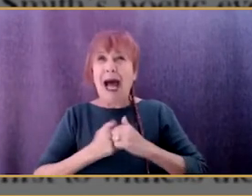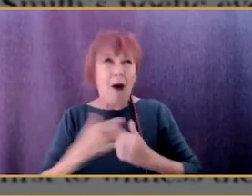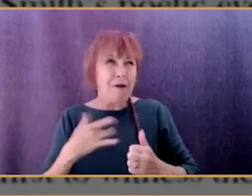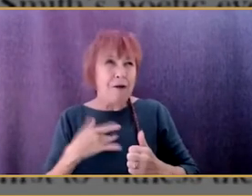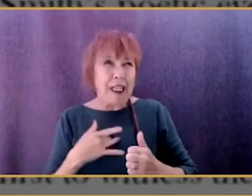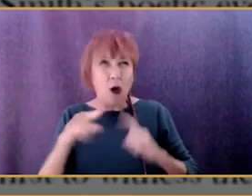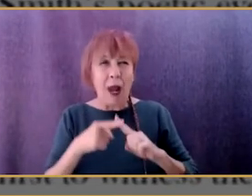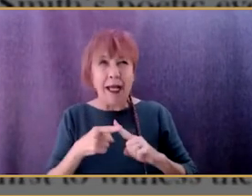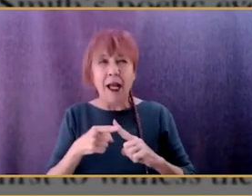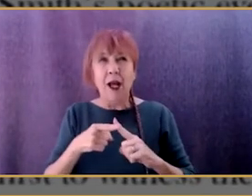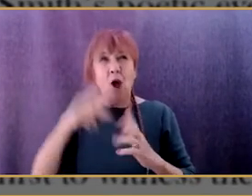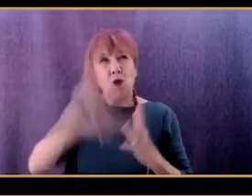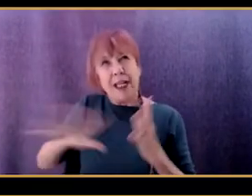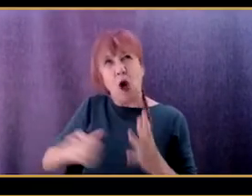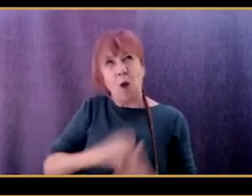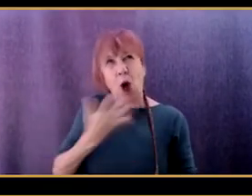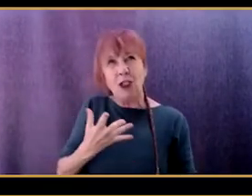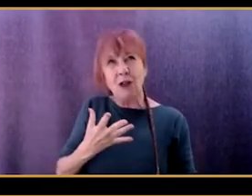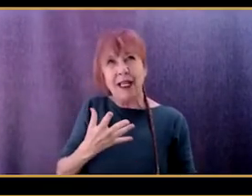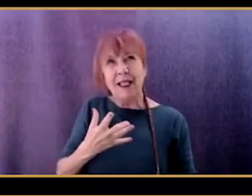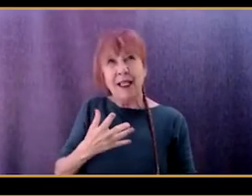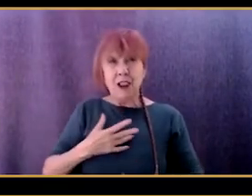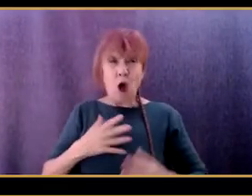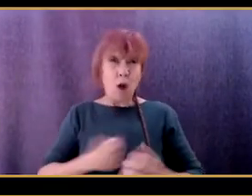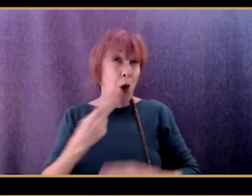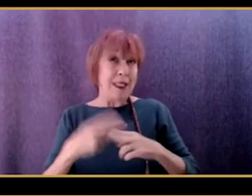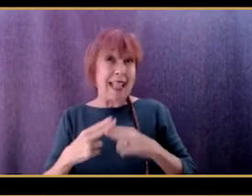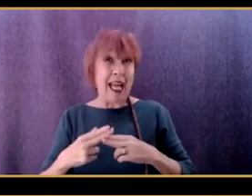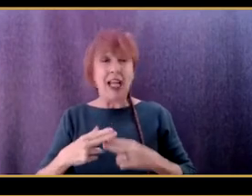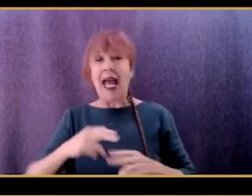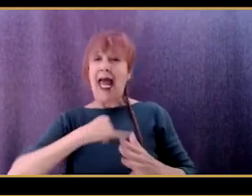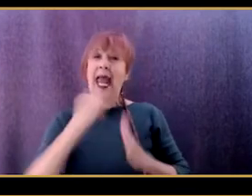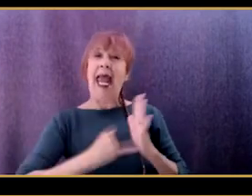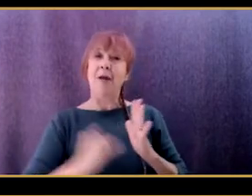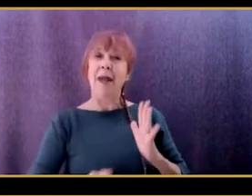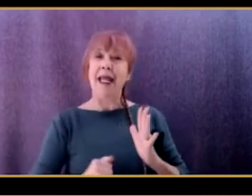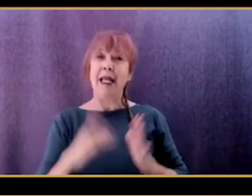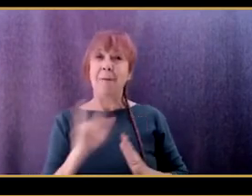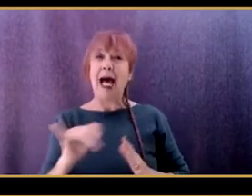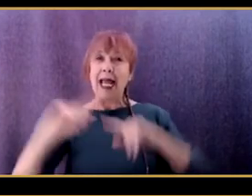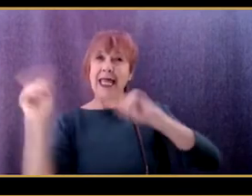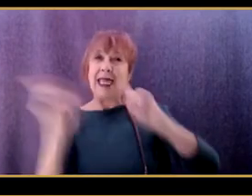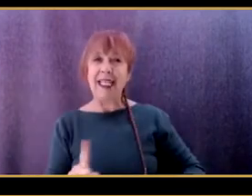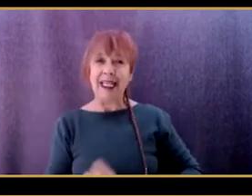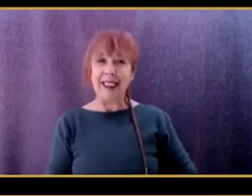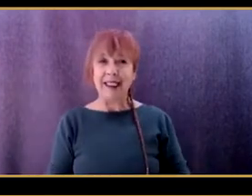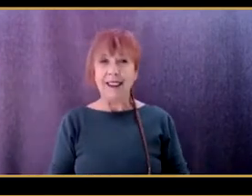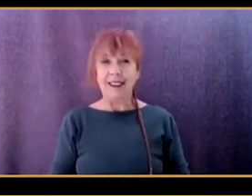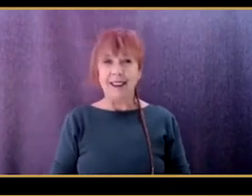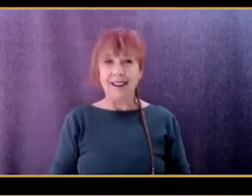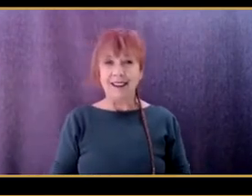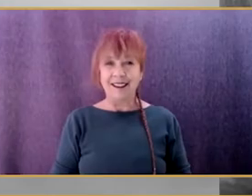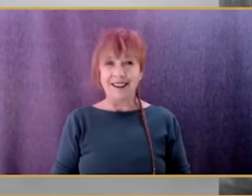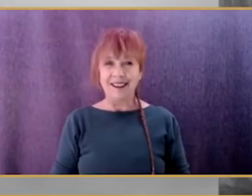poem animated by lightning The name Patricia Smith is spelled out letter by letter in typewriter font